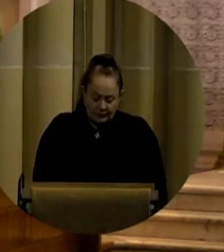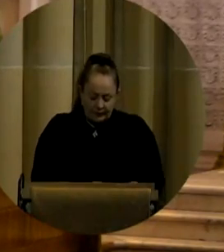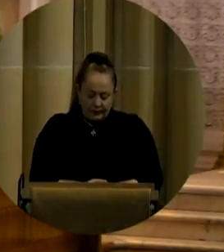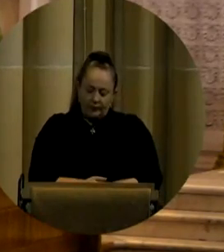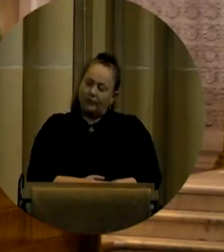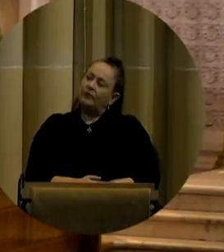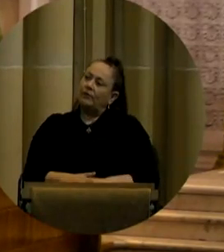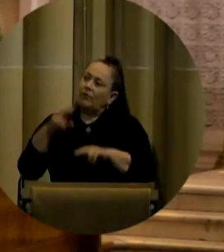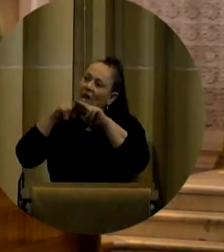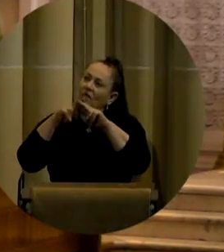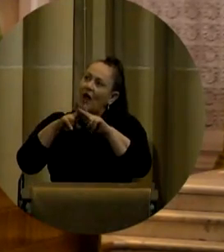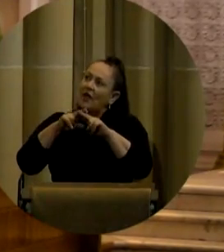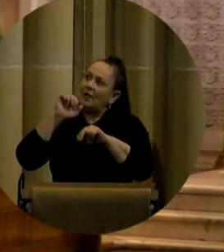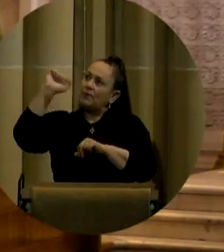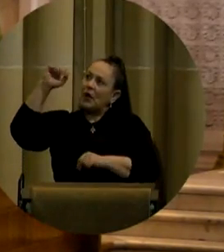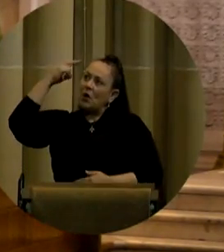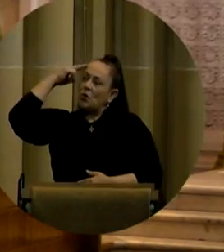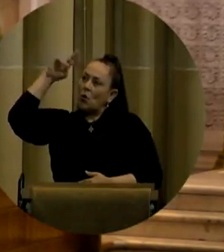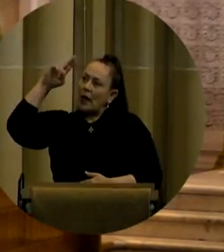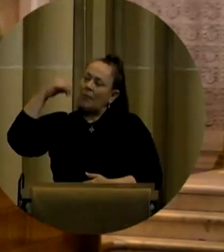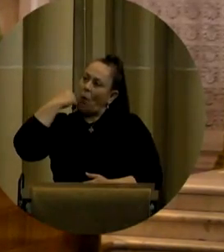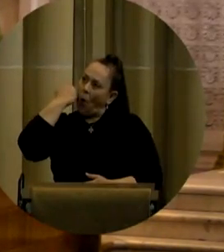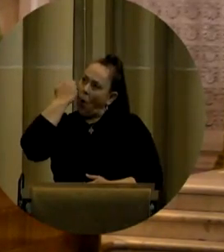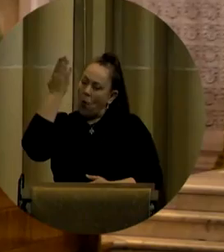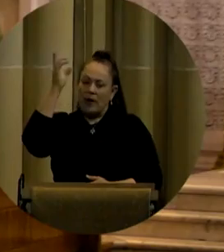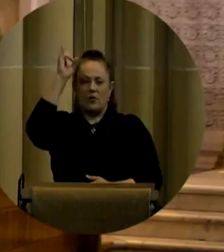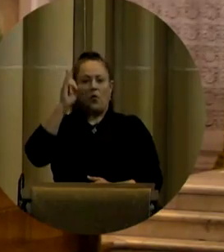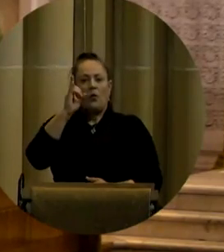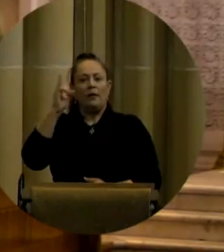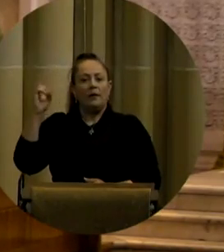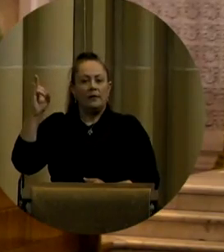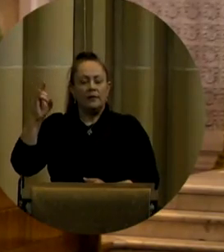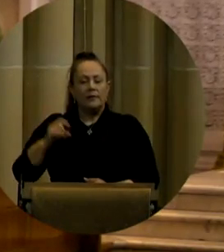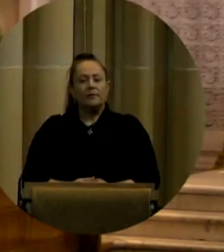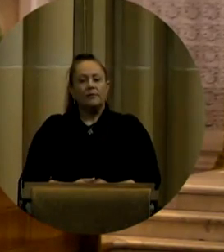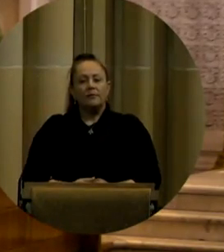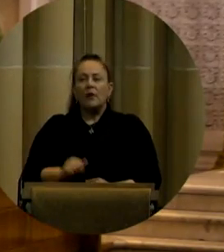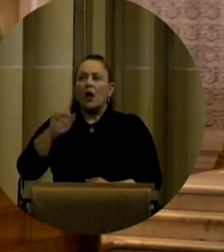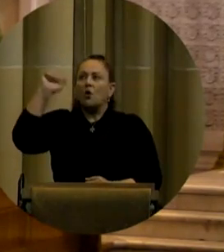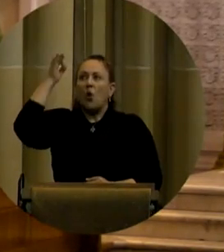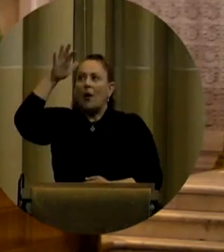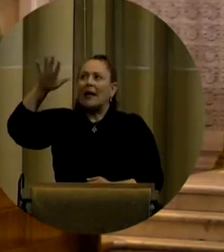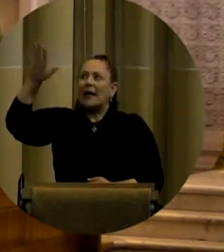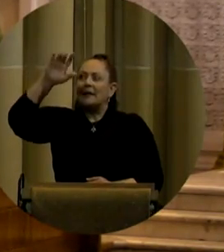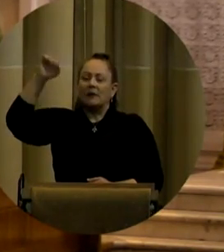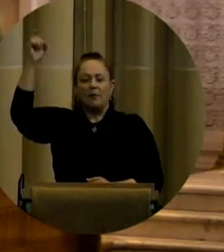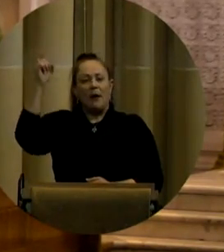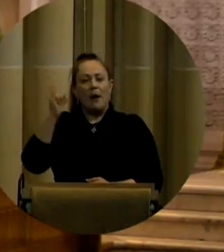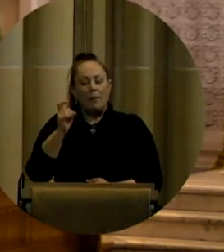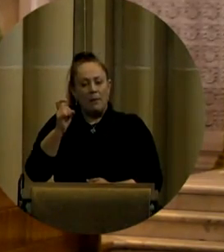Father, may your name be held holy, your kingdom come.